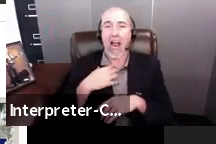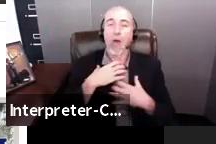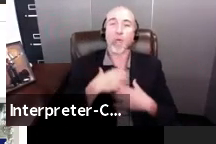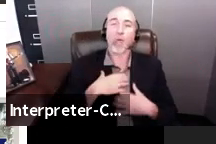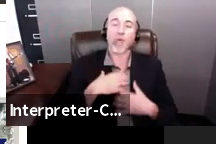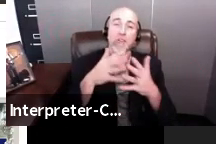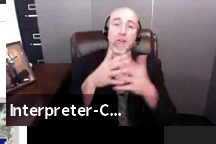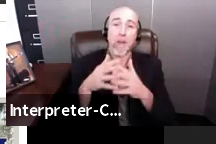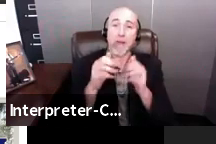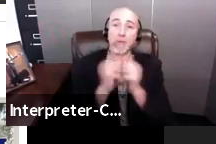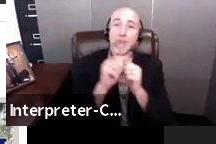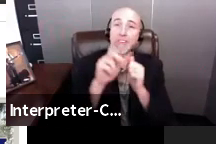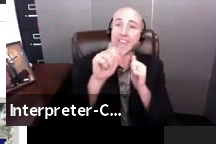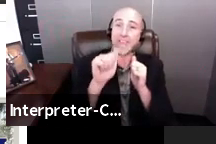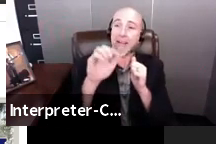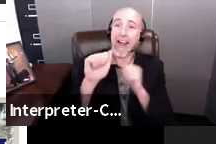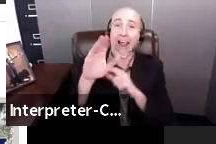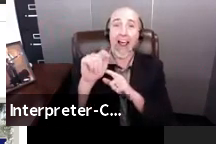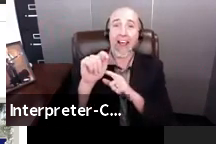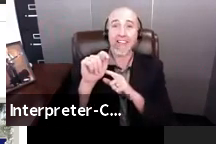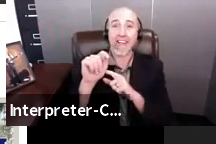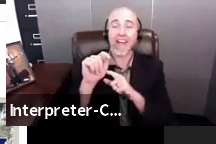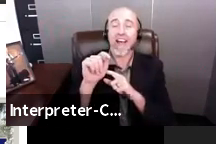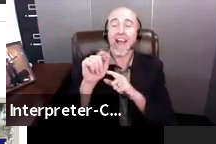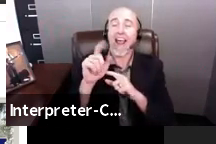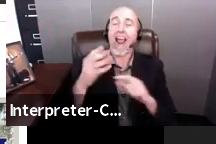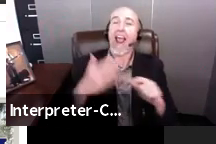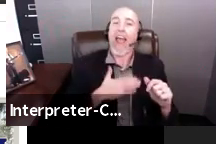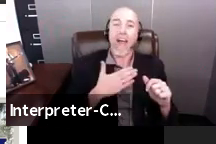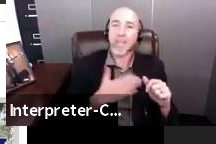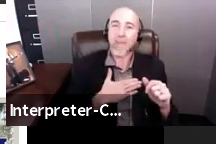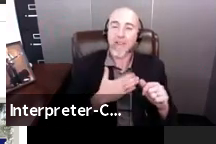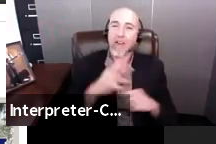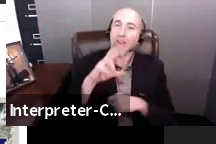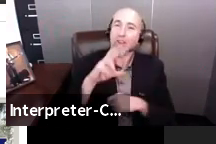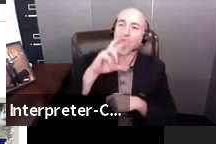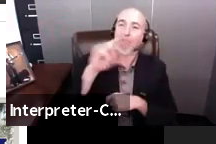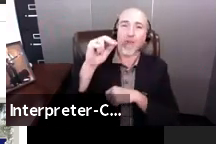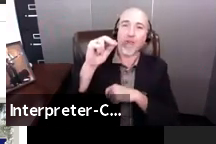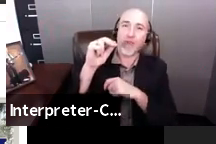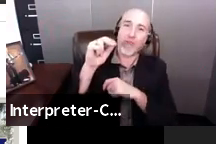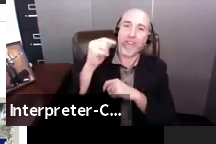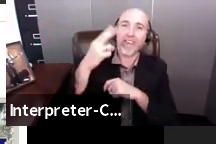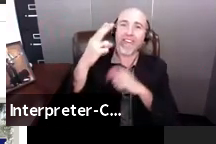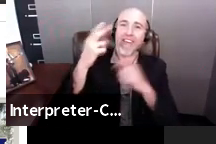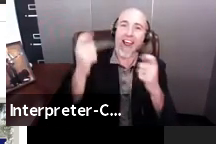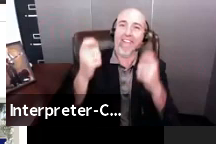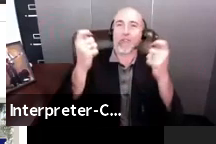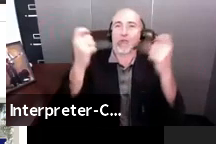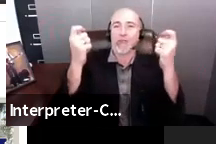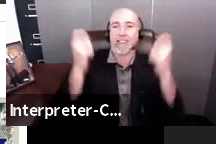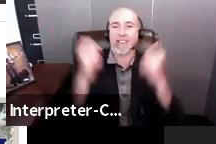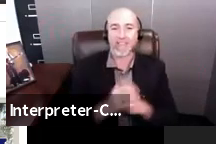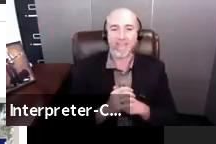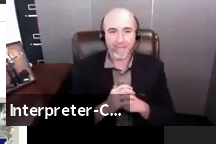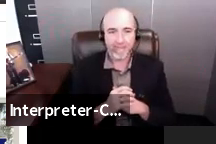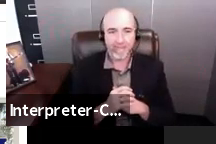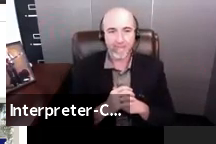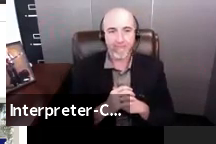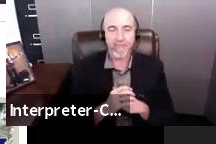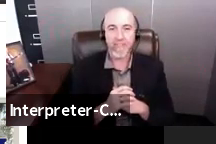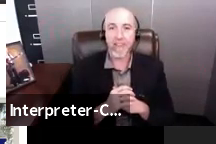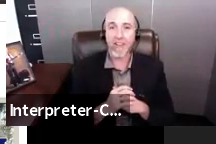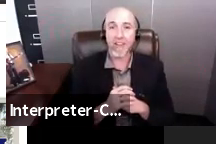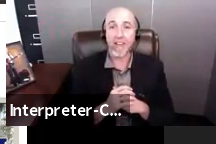with Disabilities Act a happy 30th anniversary. As